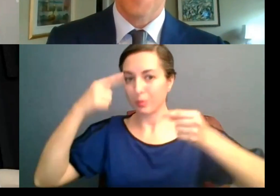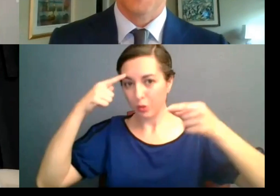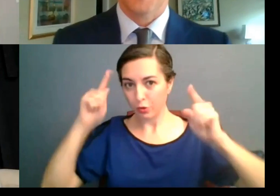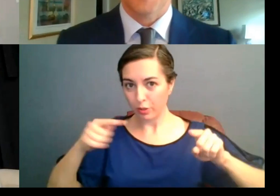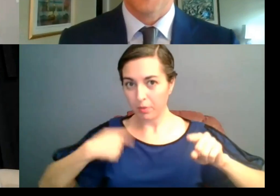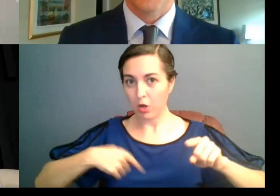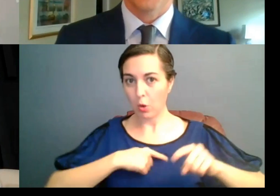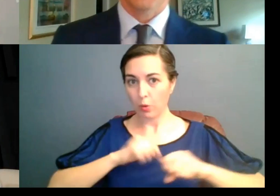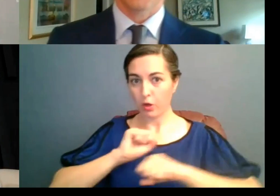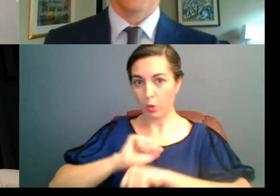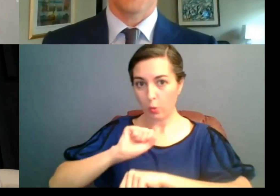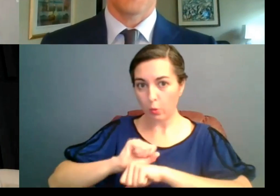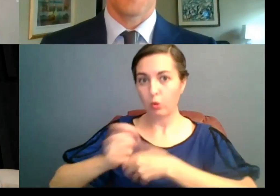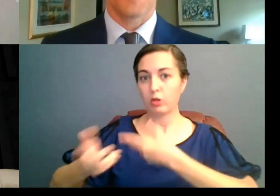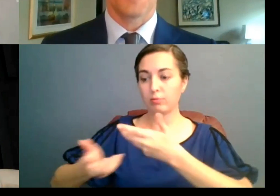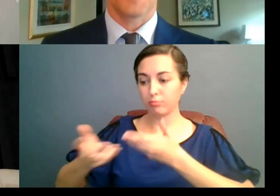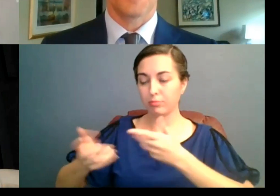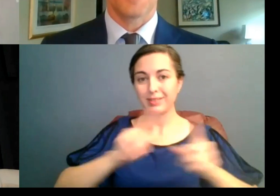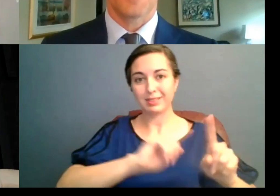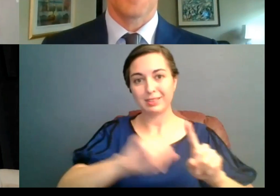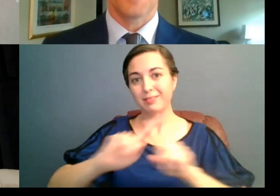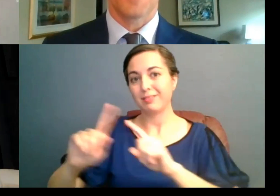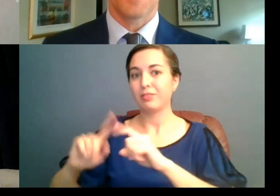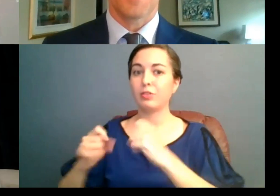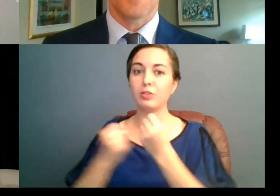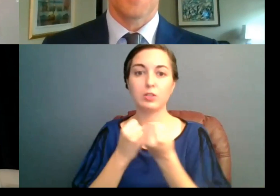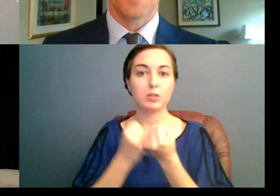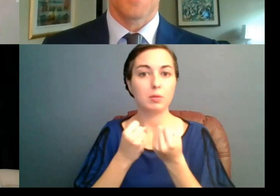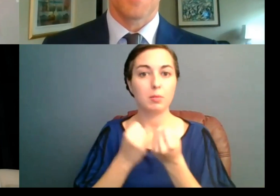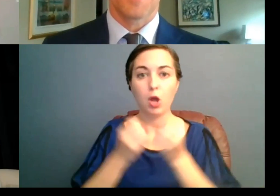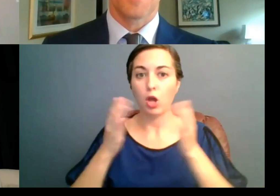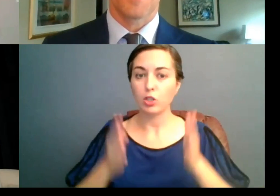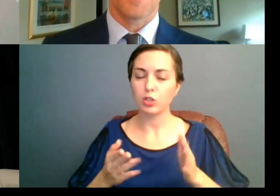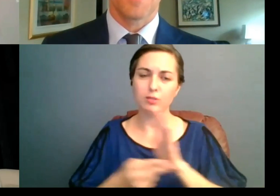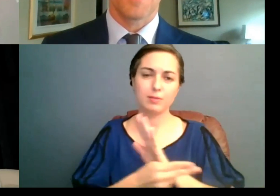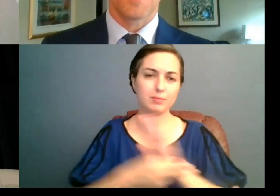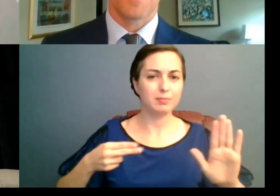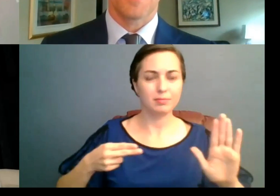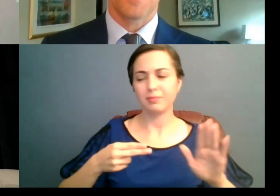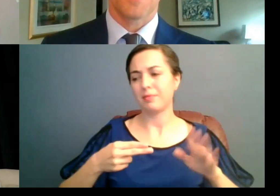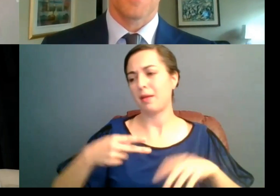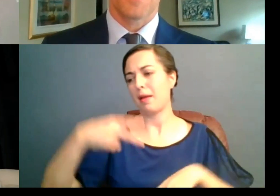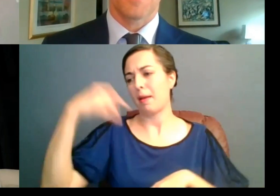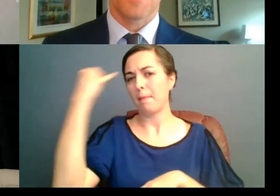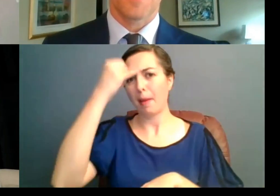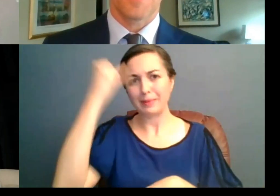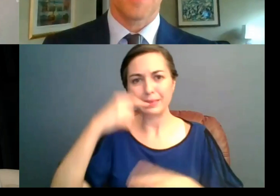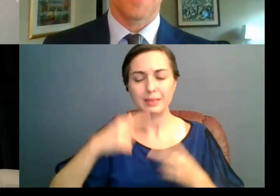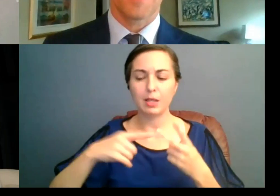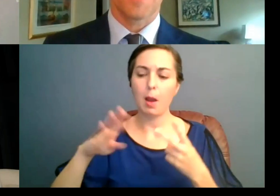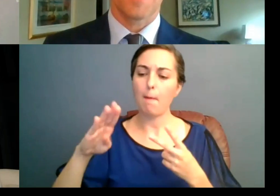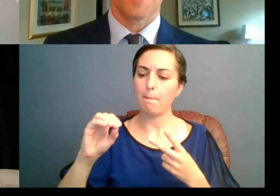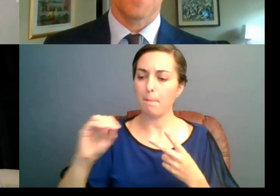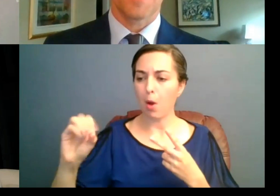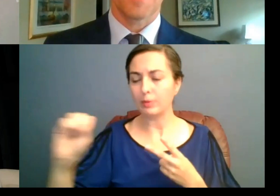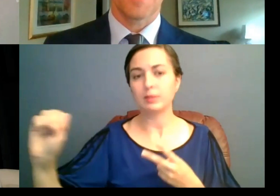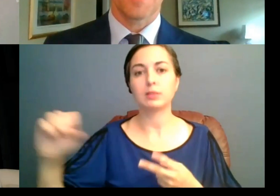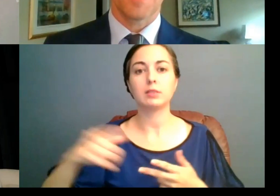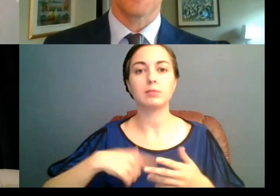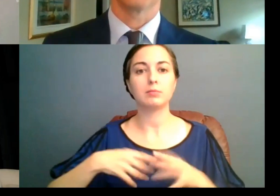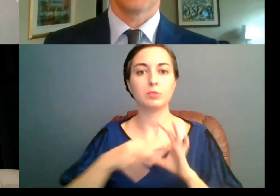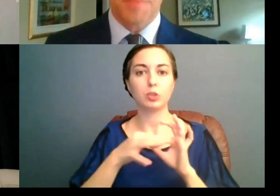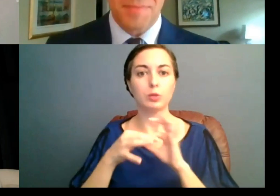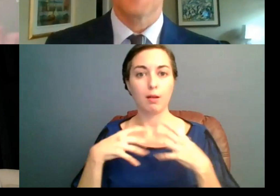we work with these different sponsors, these big brands like Pepsi and Bose and United Healthcare, to name